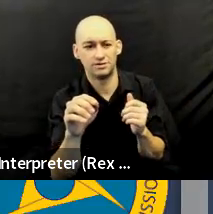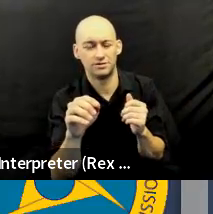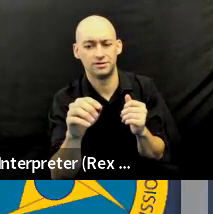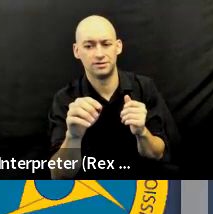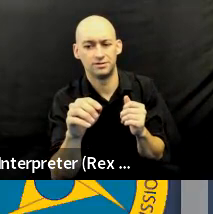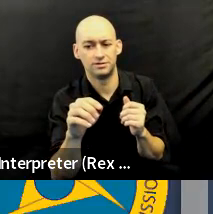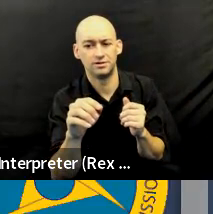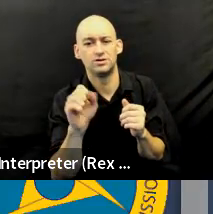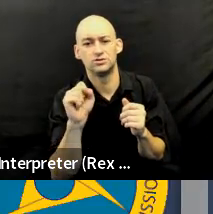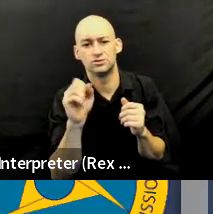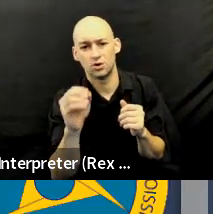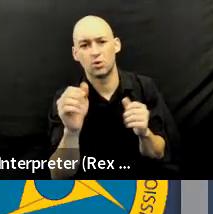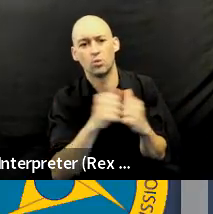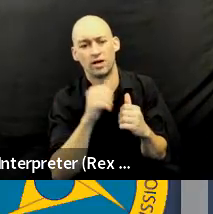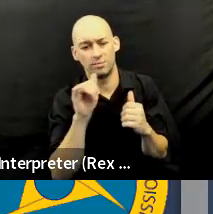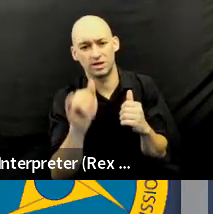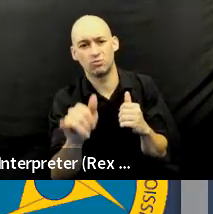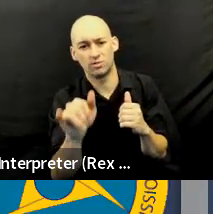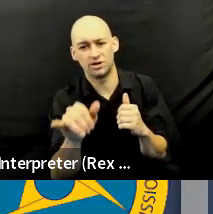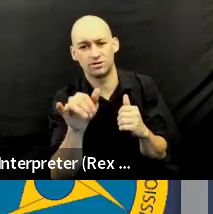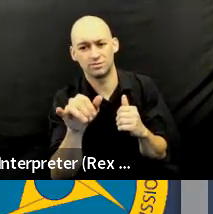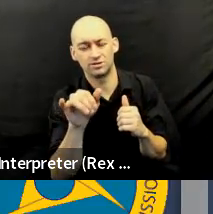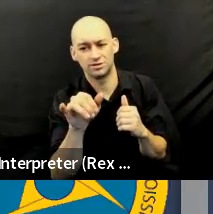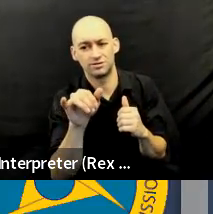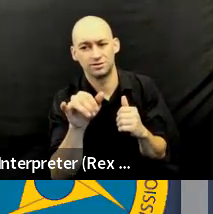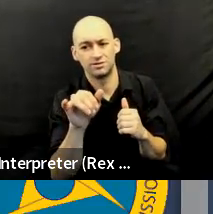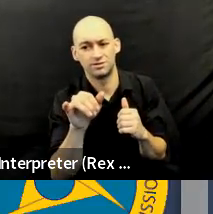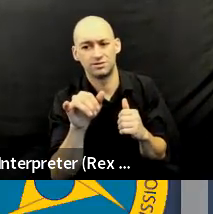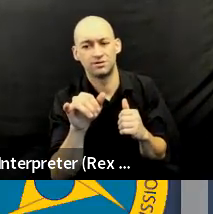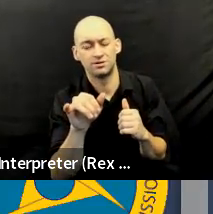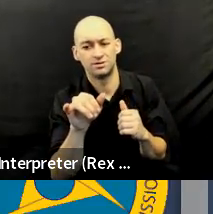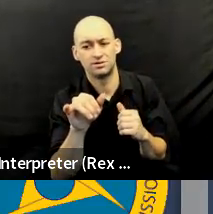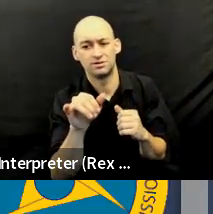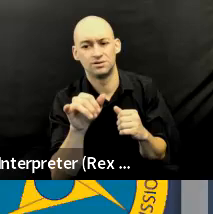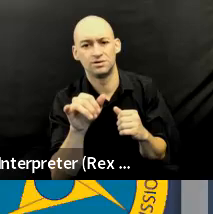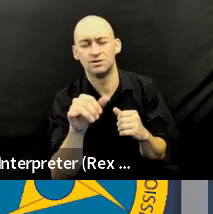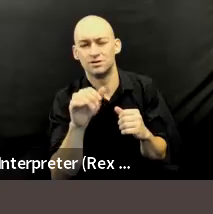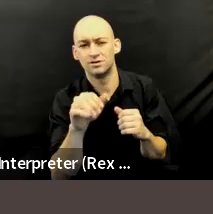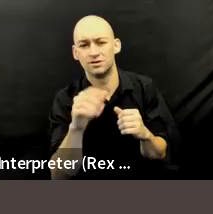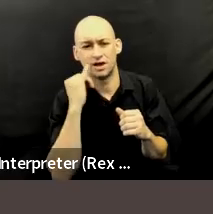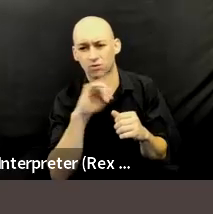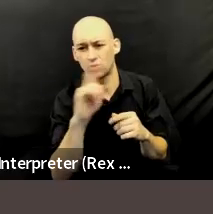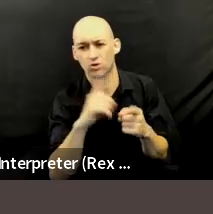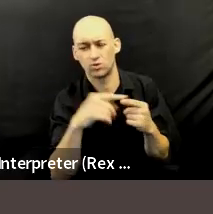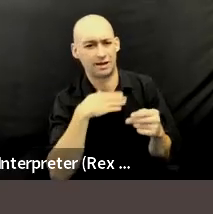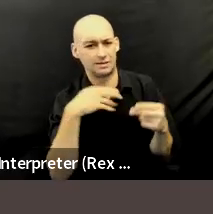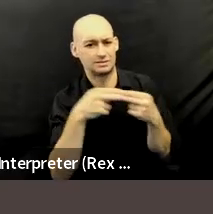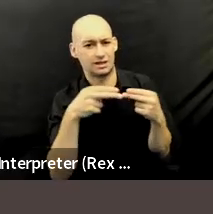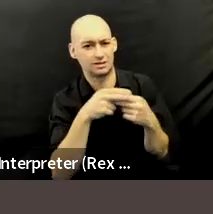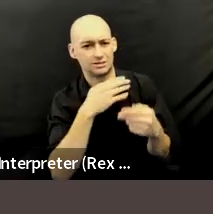so with that, speaking of the best that we can do, if we could go to my slides, please.